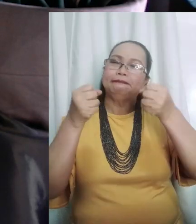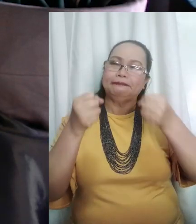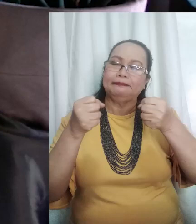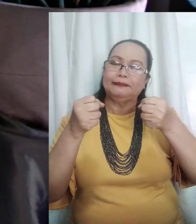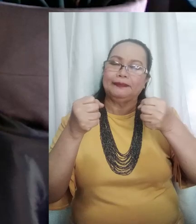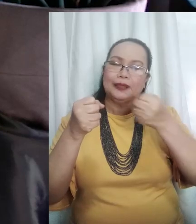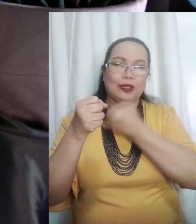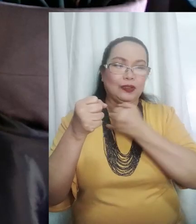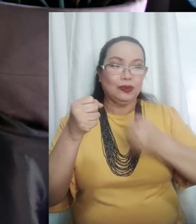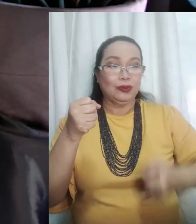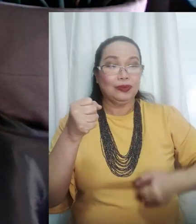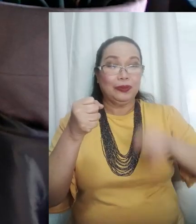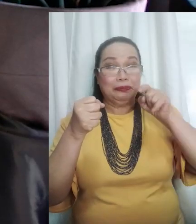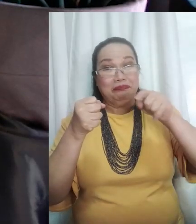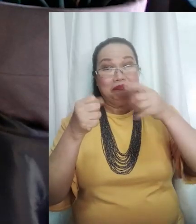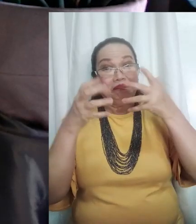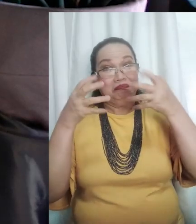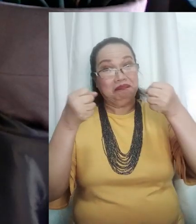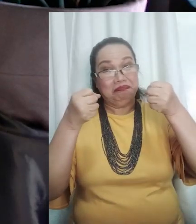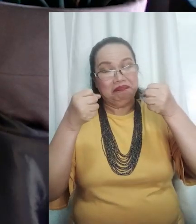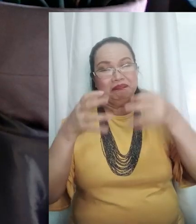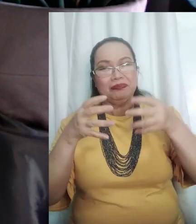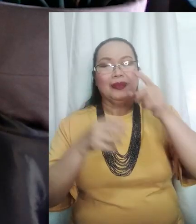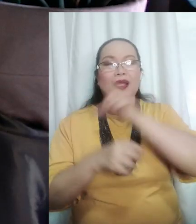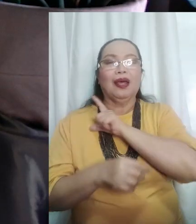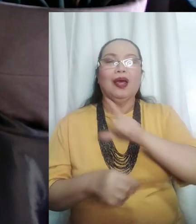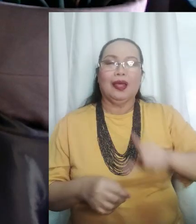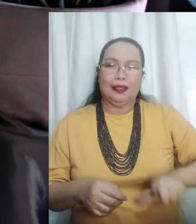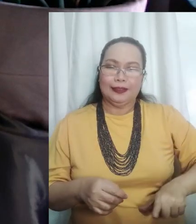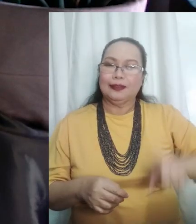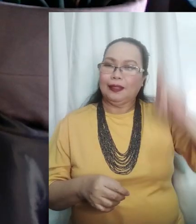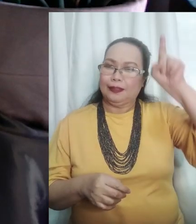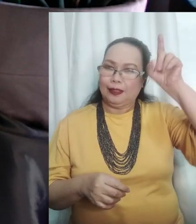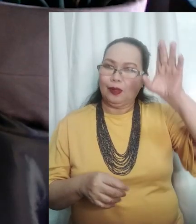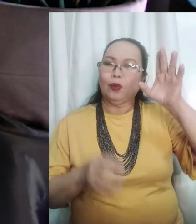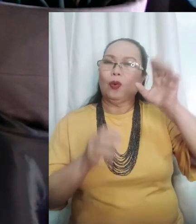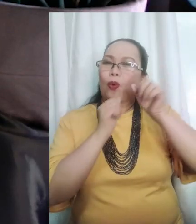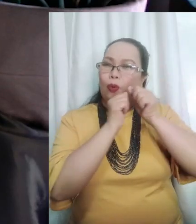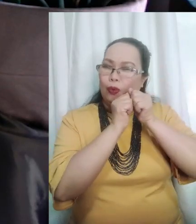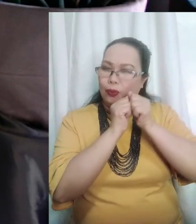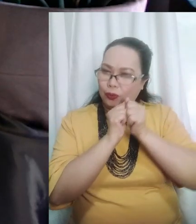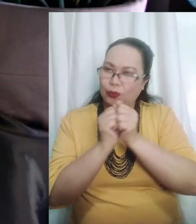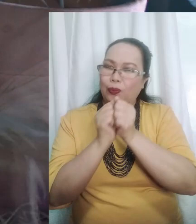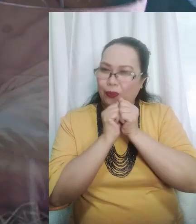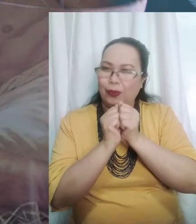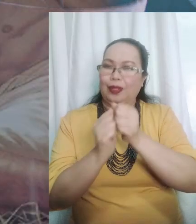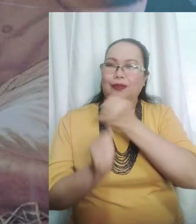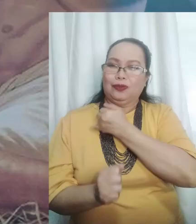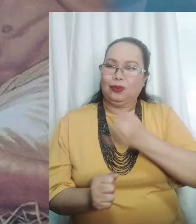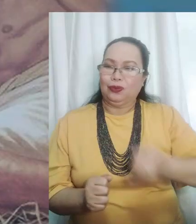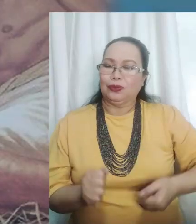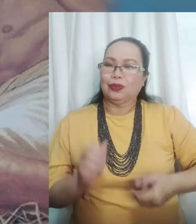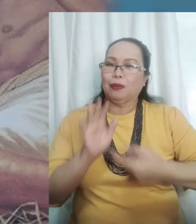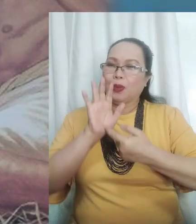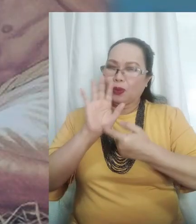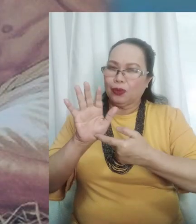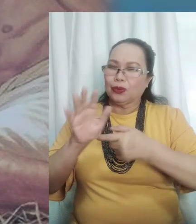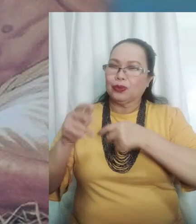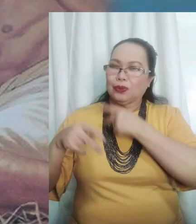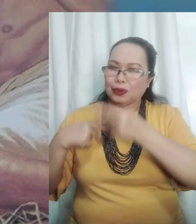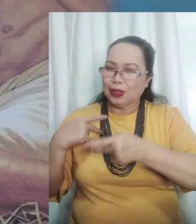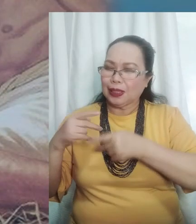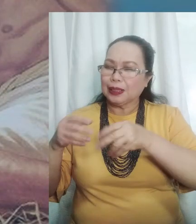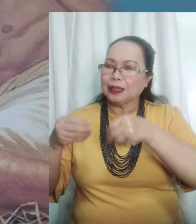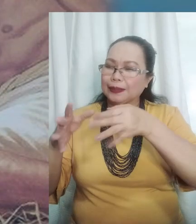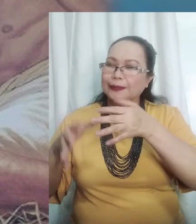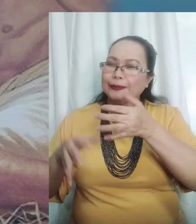20. But while Joseph was there in prison, here, the Lord was with him. There you go. He showed him